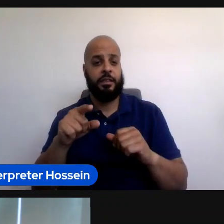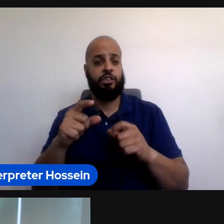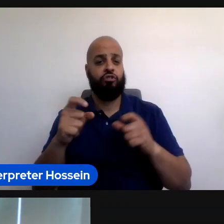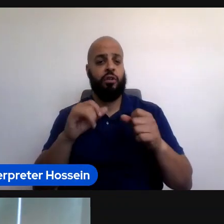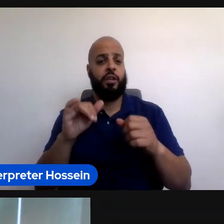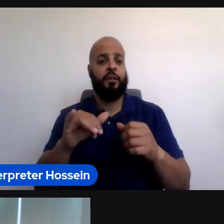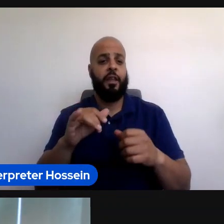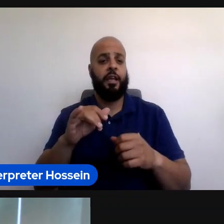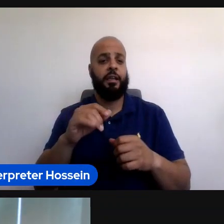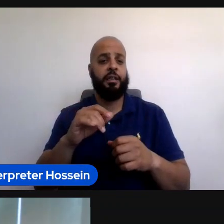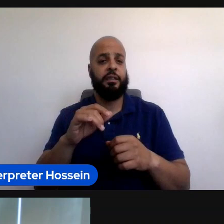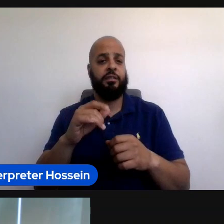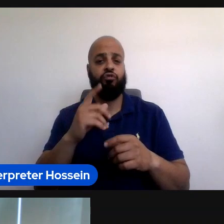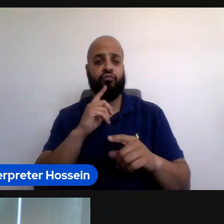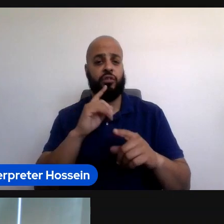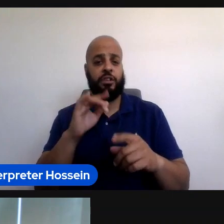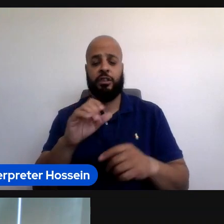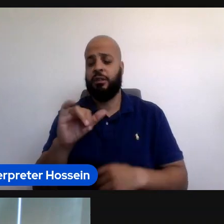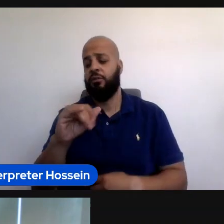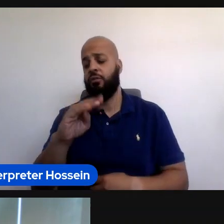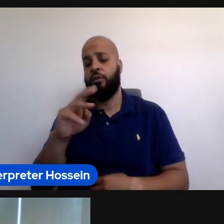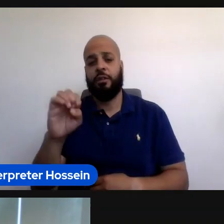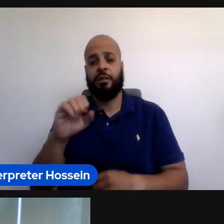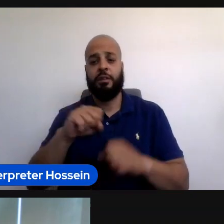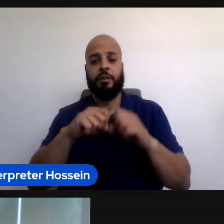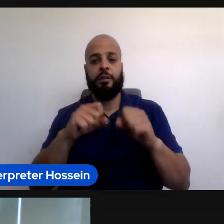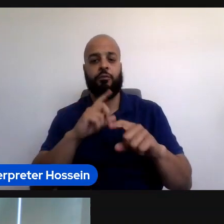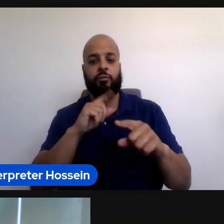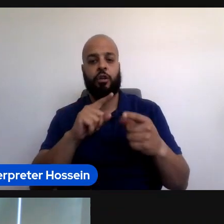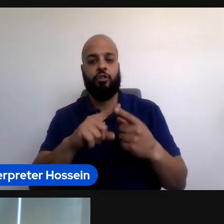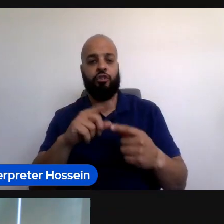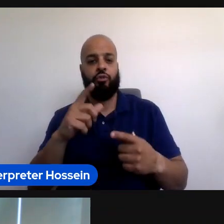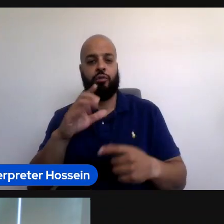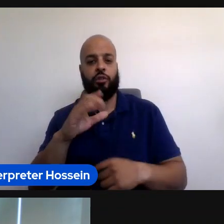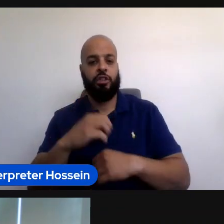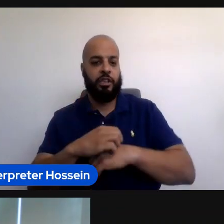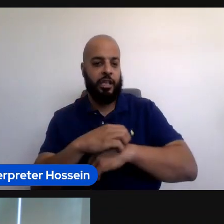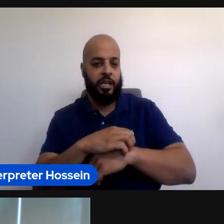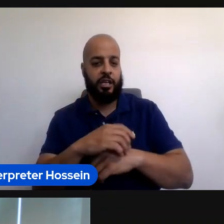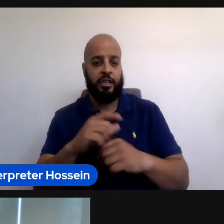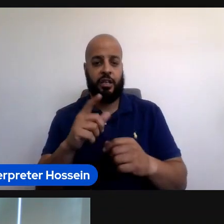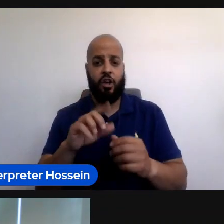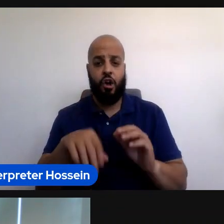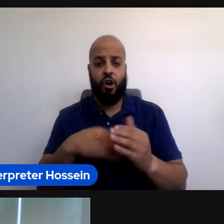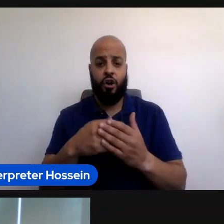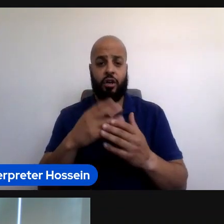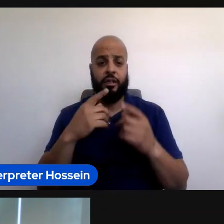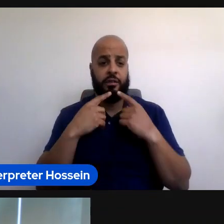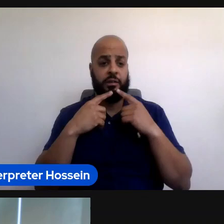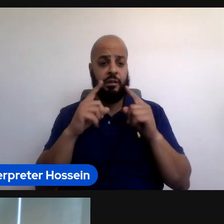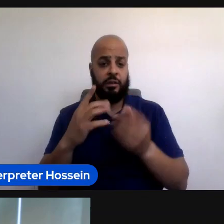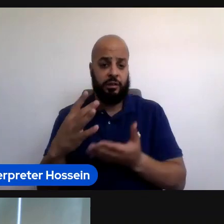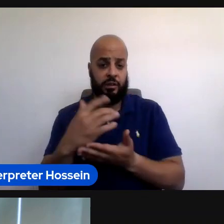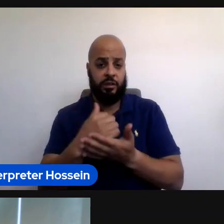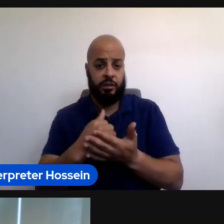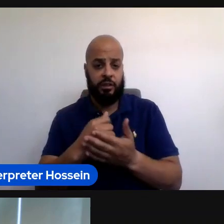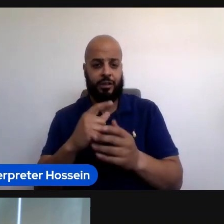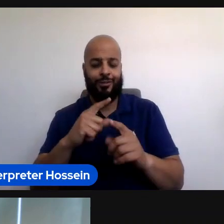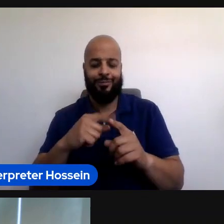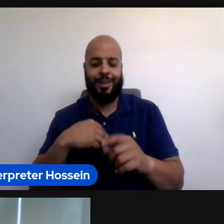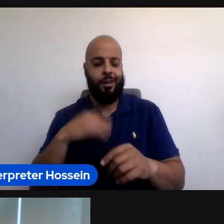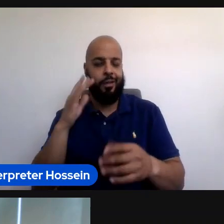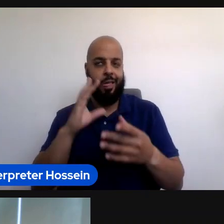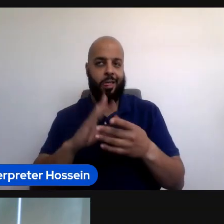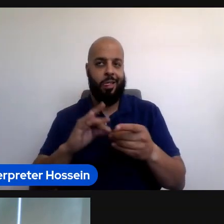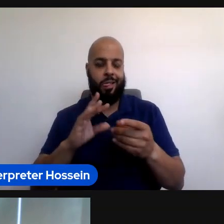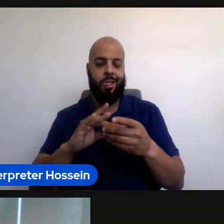to cancer. The accolades Dr. Simmons has collected throughout his journey would have us here beyond the hour, but I do want y'all to know that